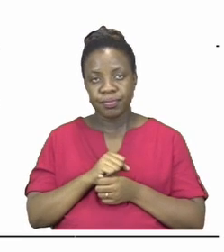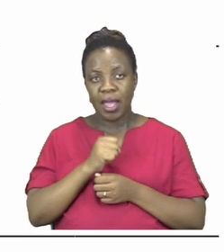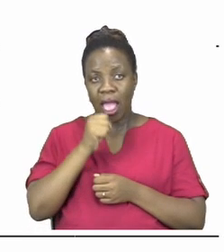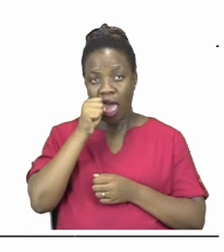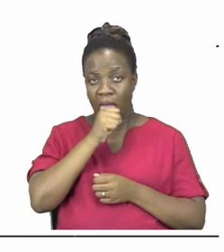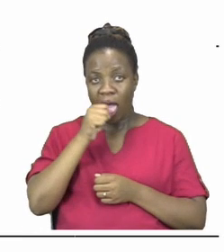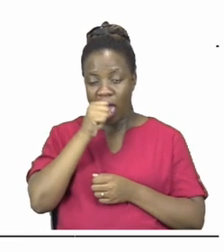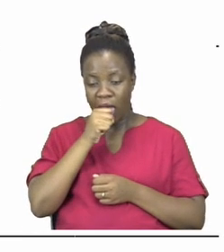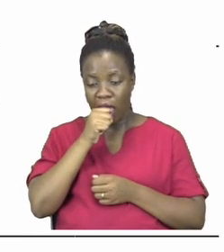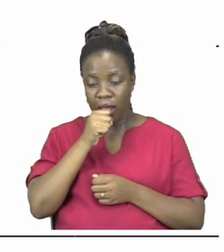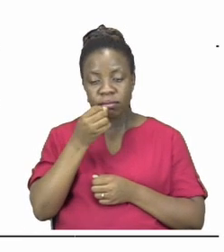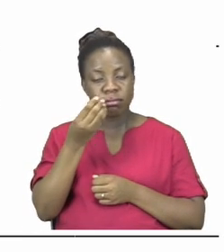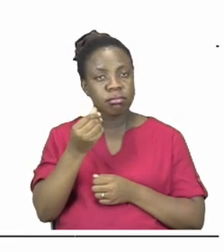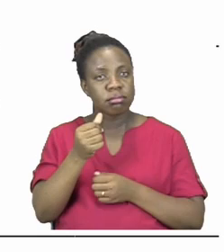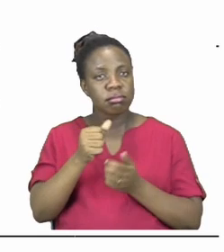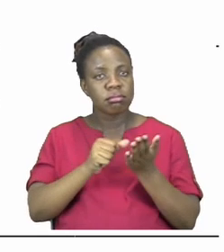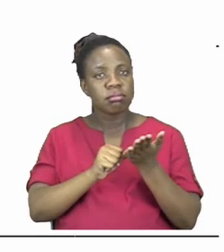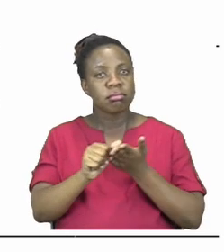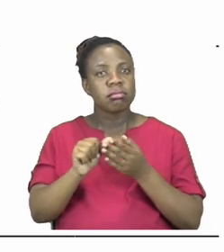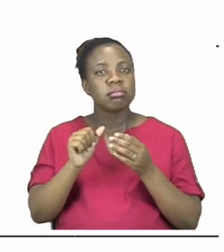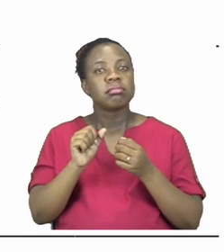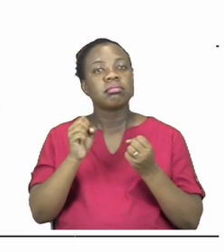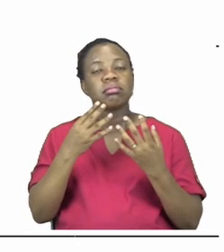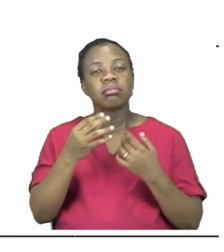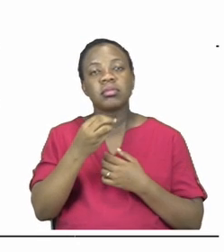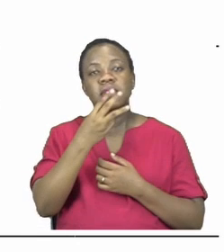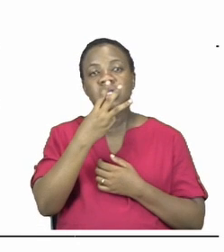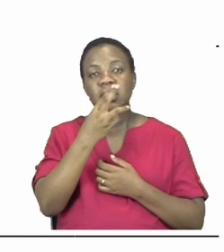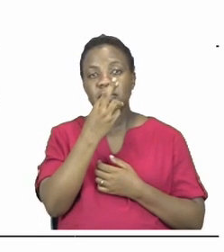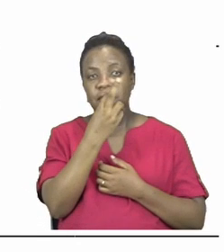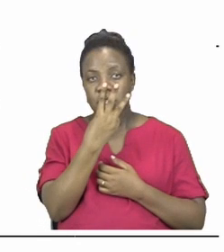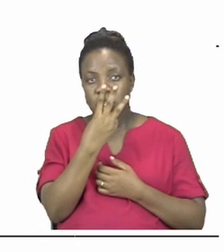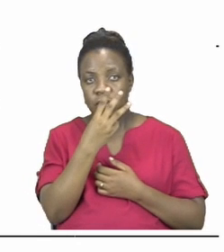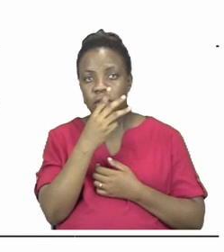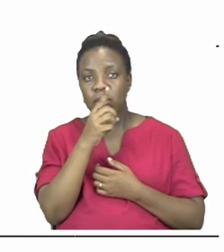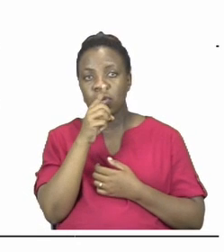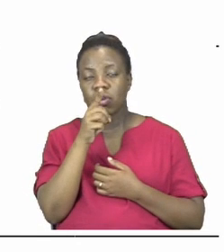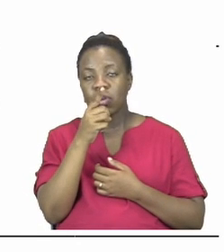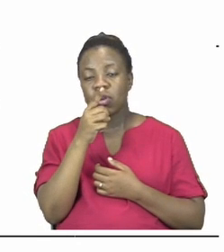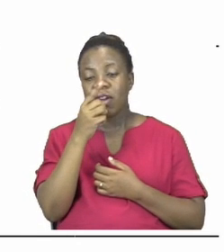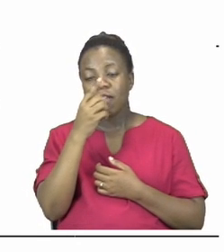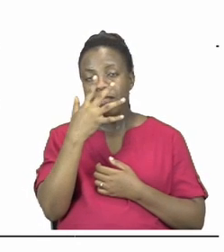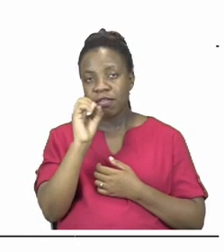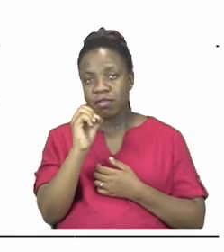$3.50. How much will Mom pay for 4 ice